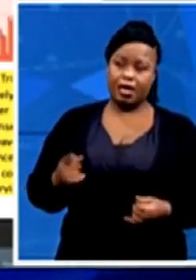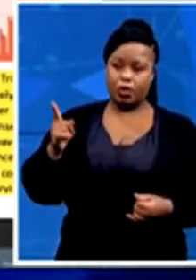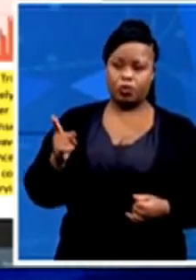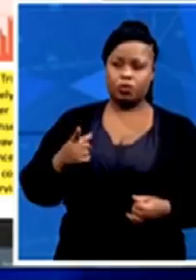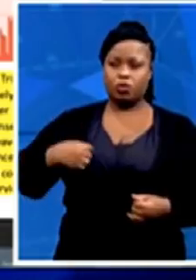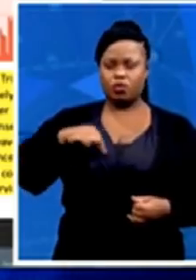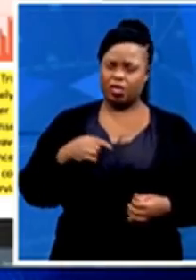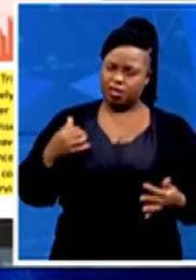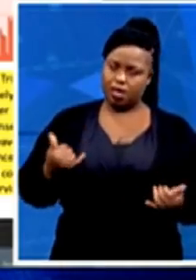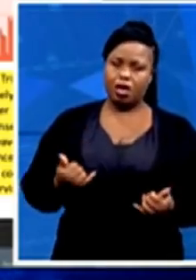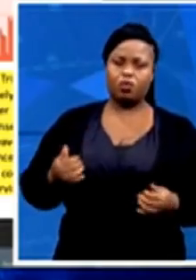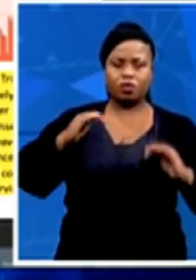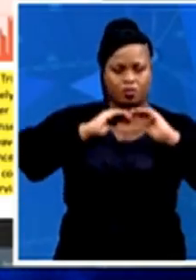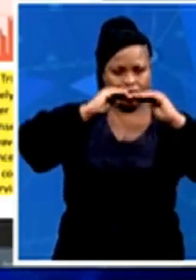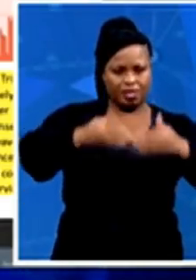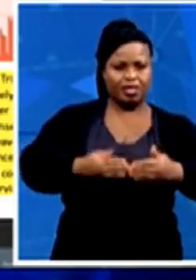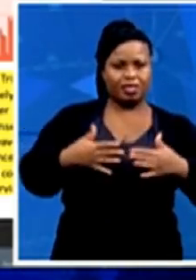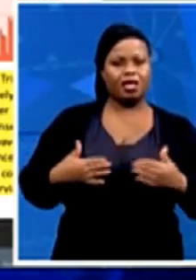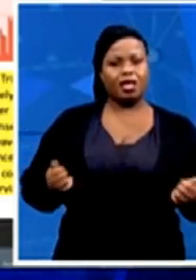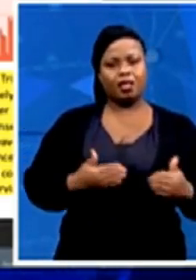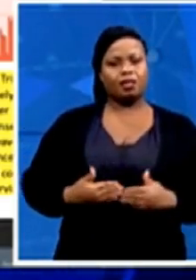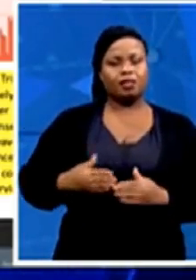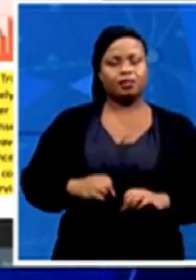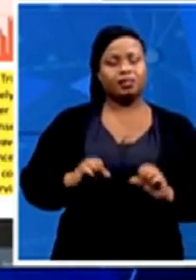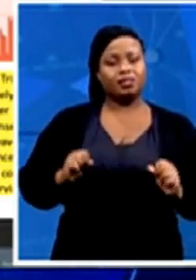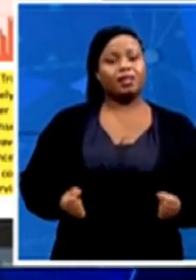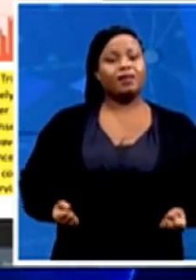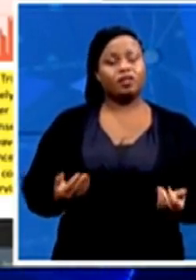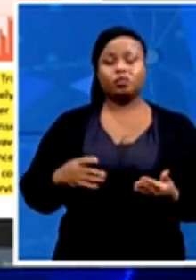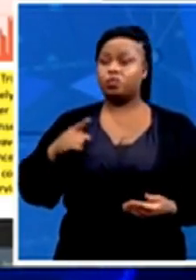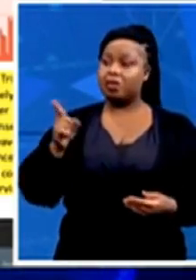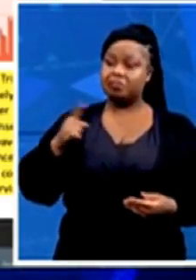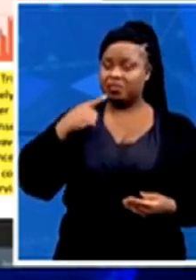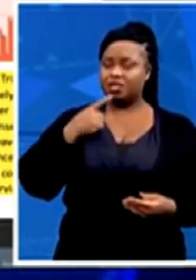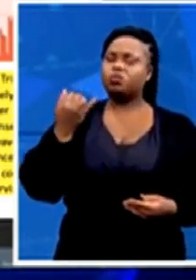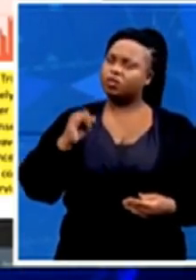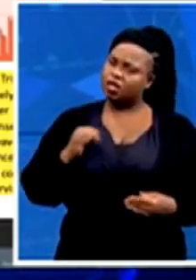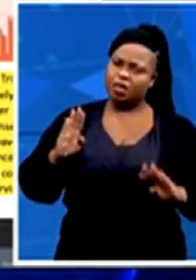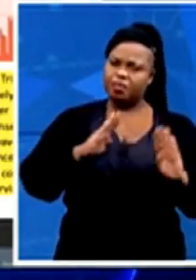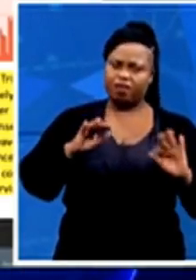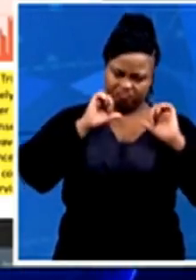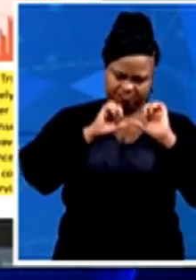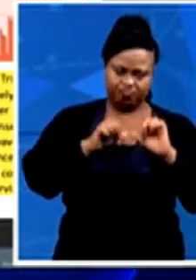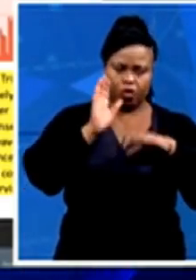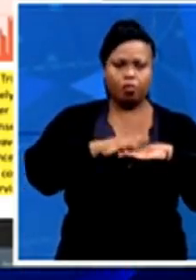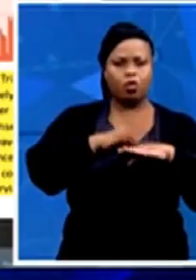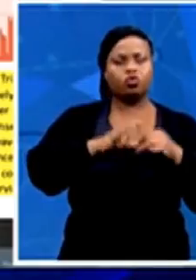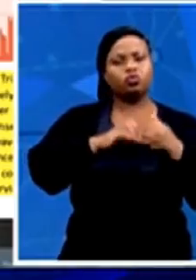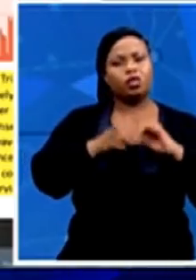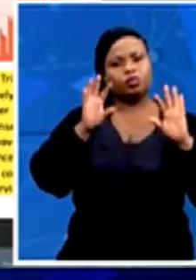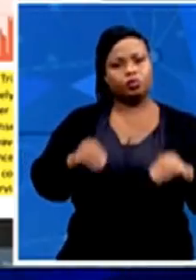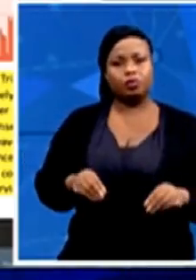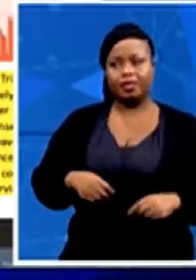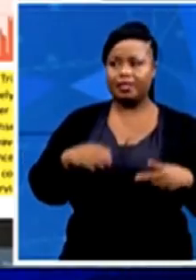service. So as Minister Mbombo said, we still want people to behave and break the transmission. The second thing is our surveillance shifts